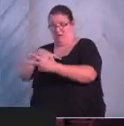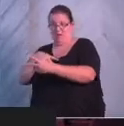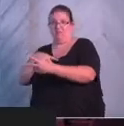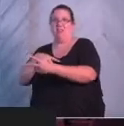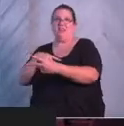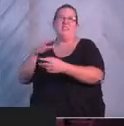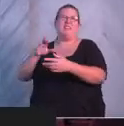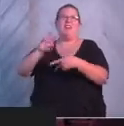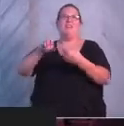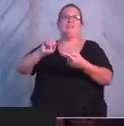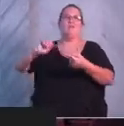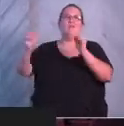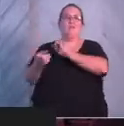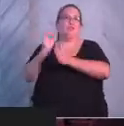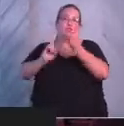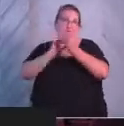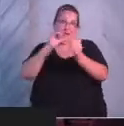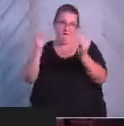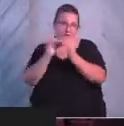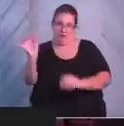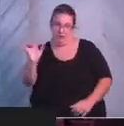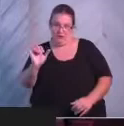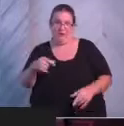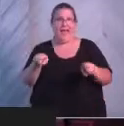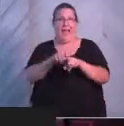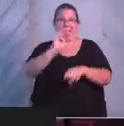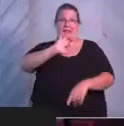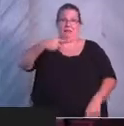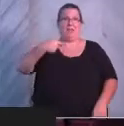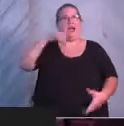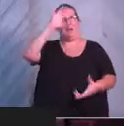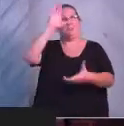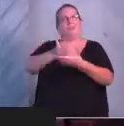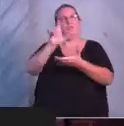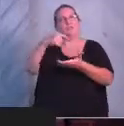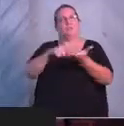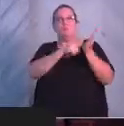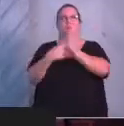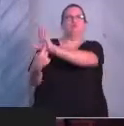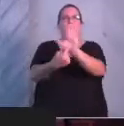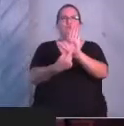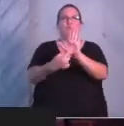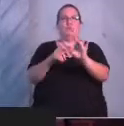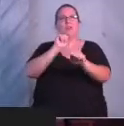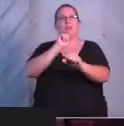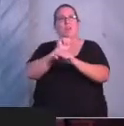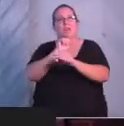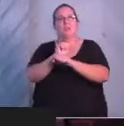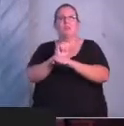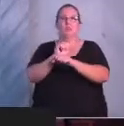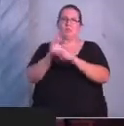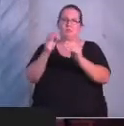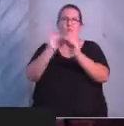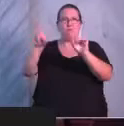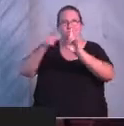reverse discrimination is also not fair. And as a member of parliament, I believe that we need to highlight these things and we need to work more towards being inclusive